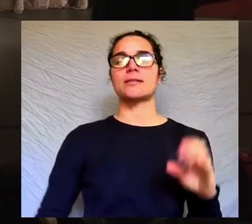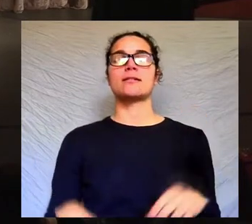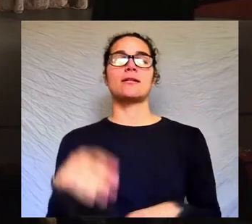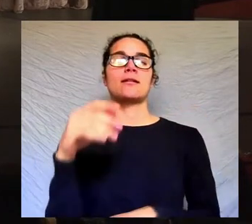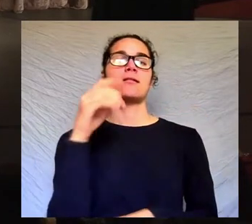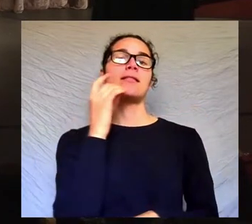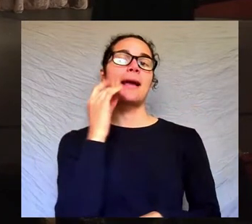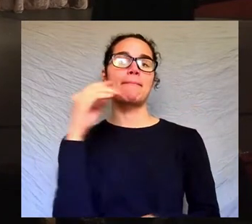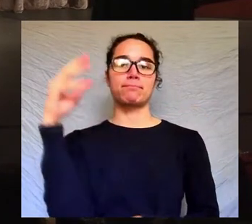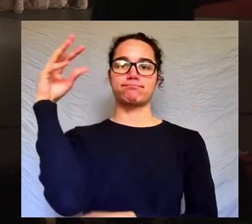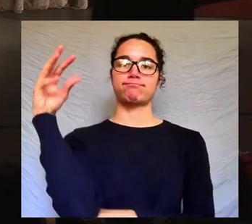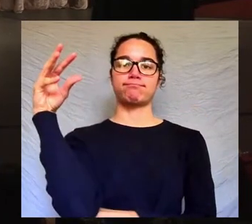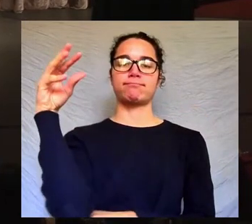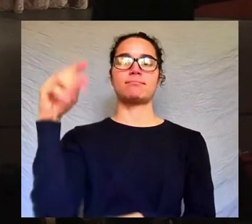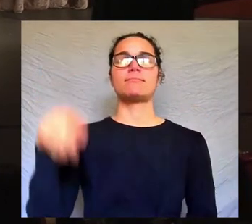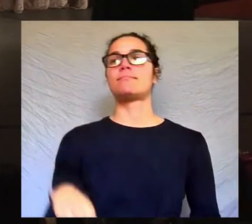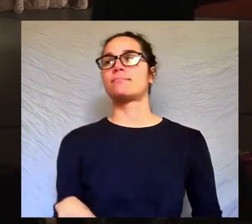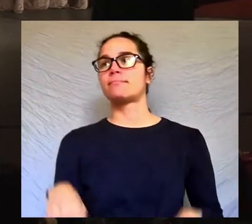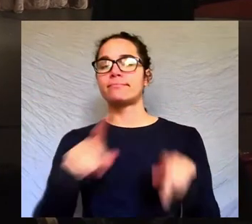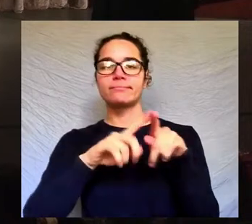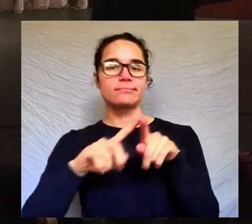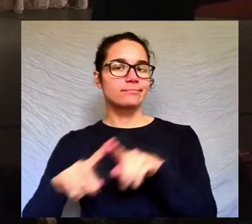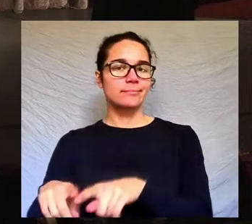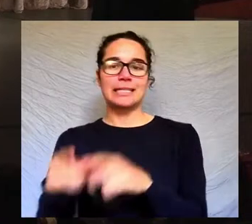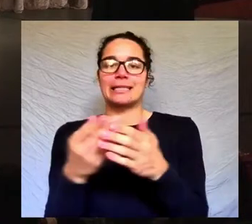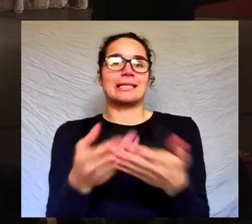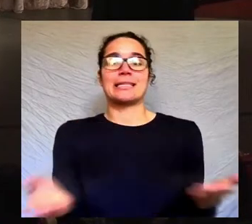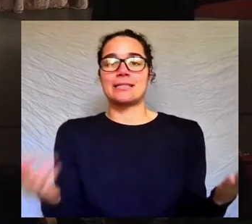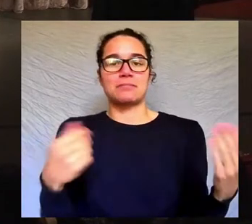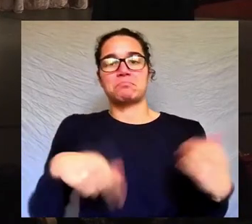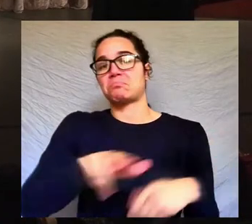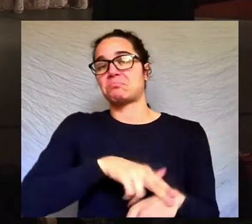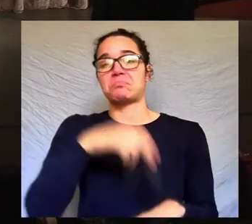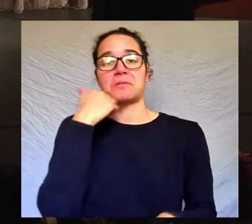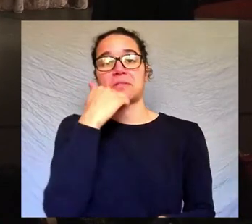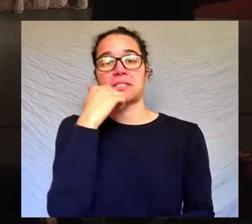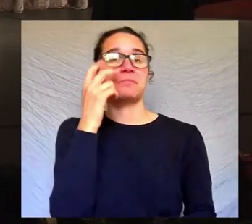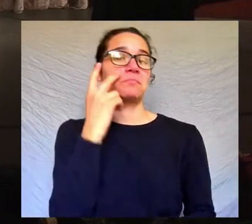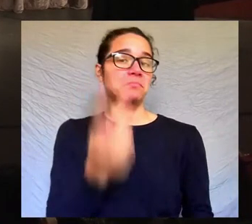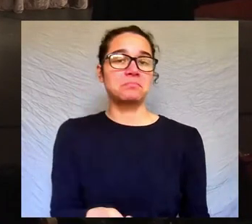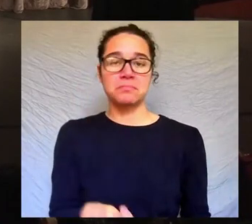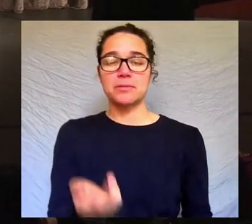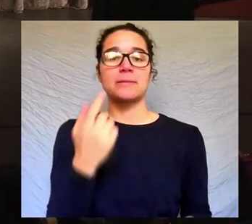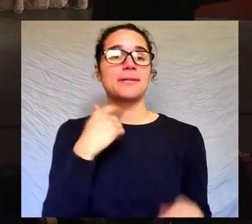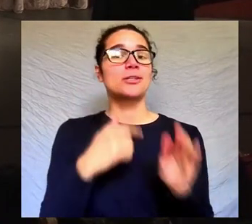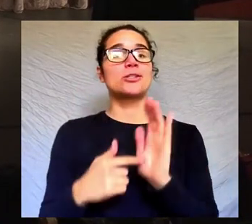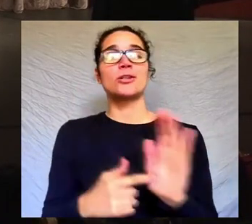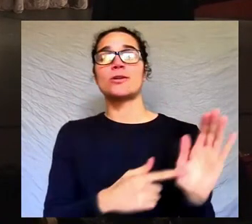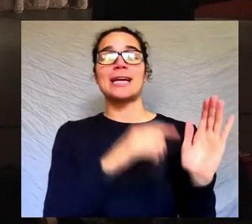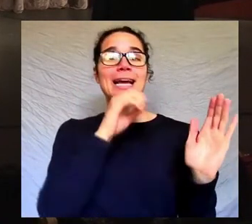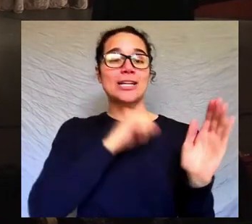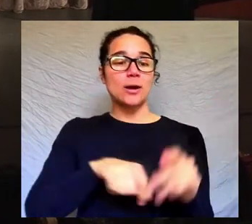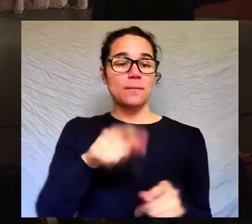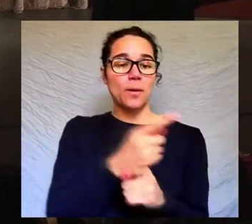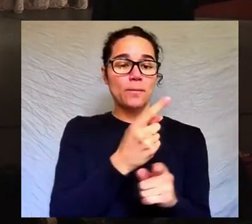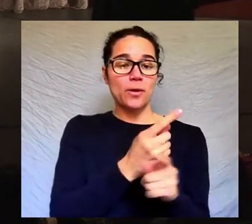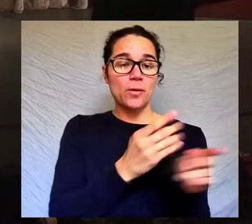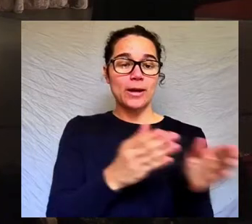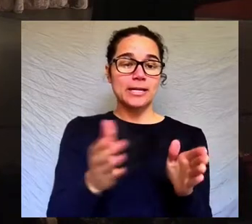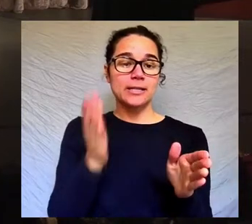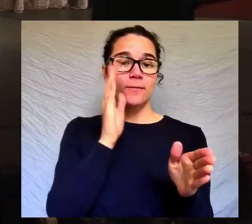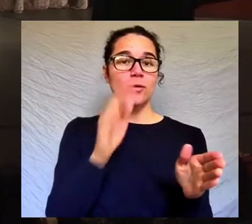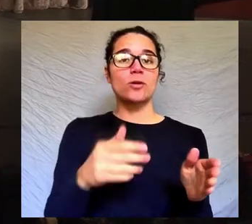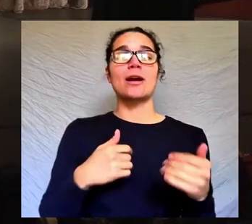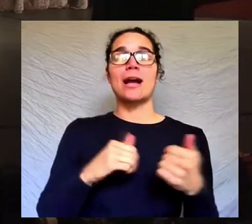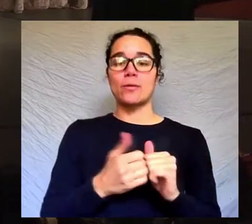in age-appropriate ways how people live and work together to make decisions and to solve problems.